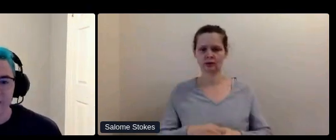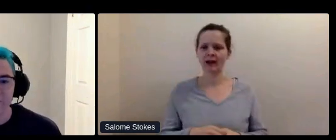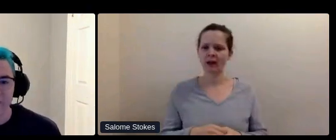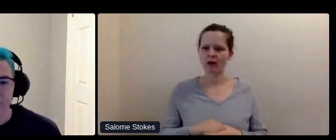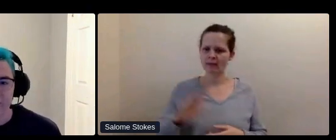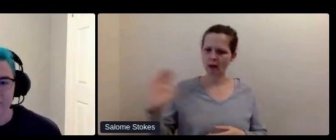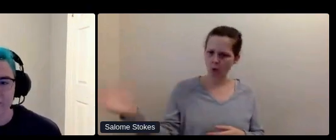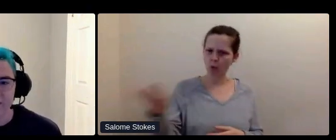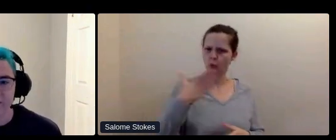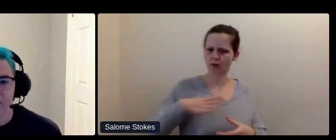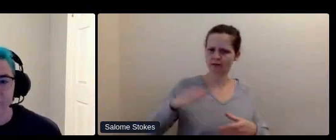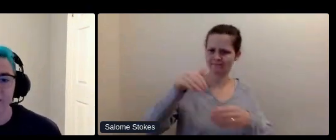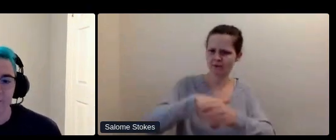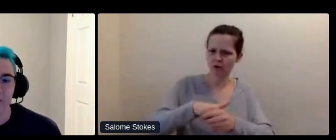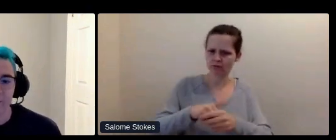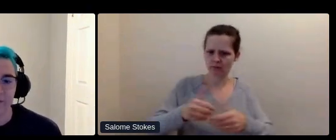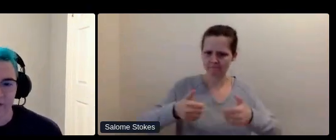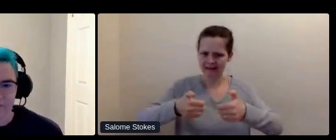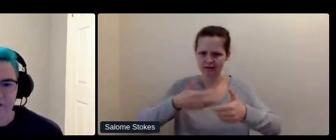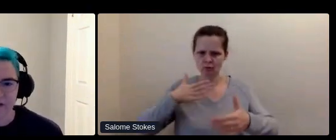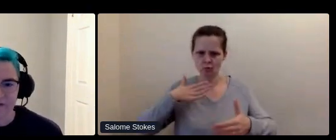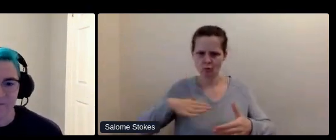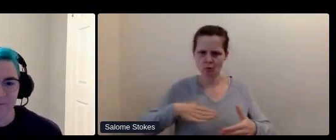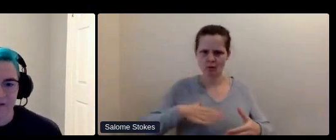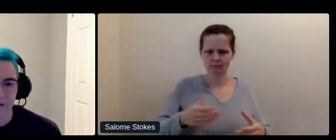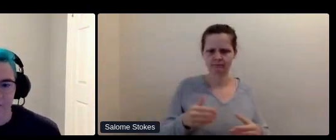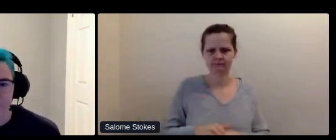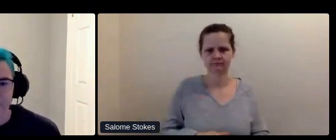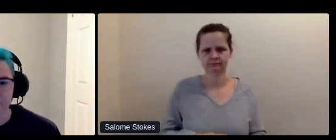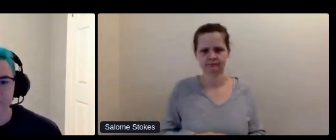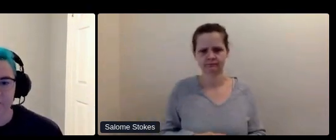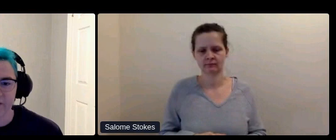they face barriers, then they might not be able to play those games. An